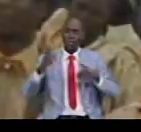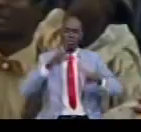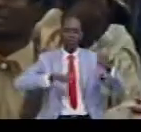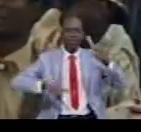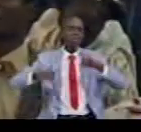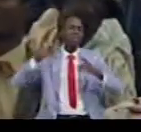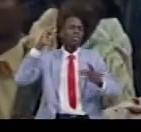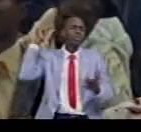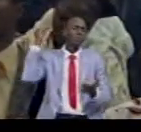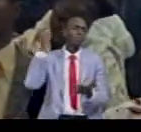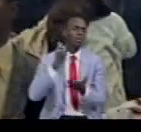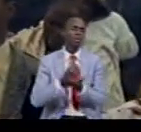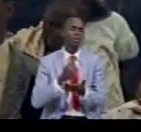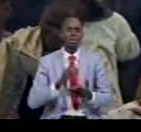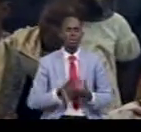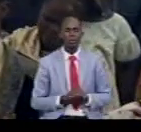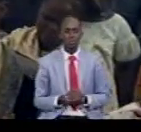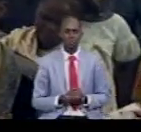amen?